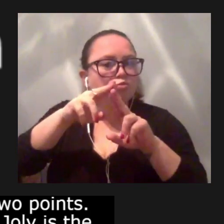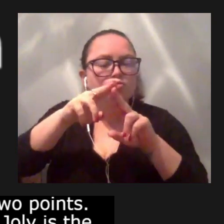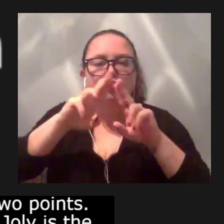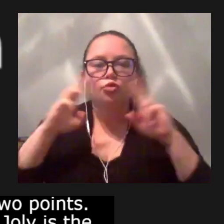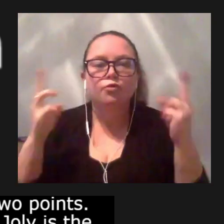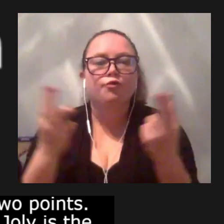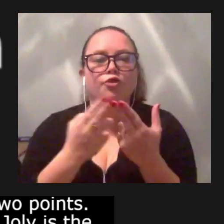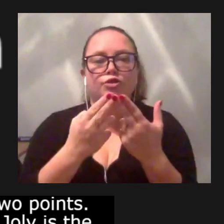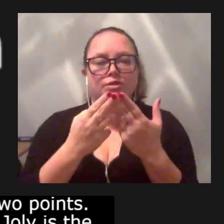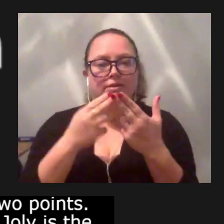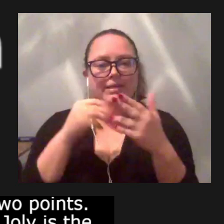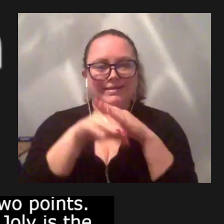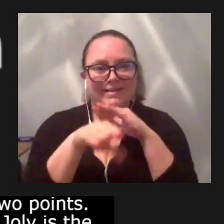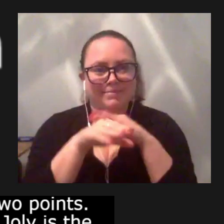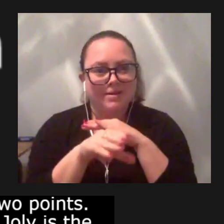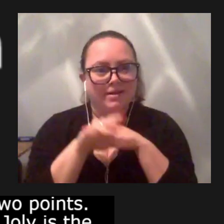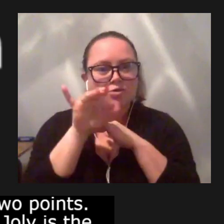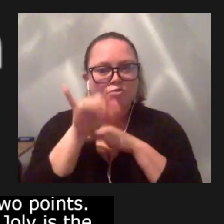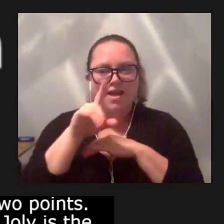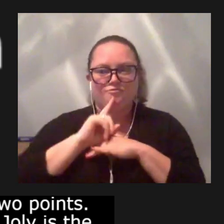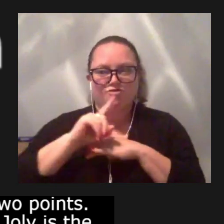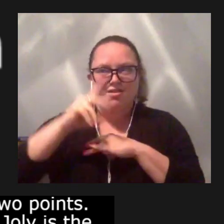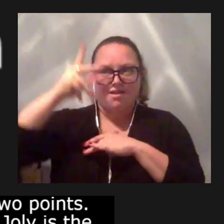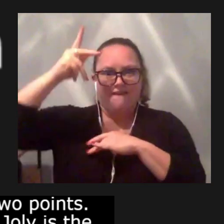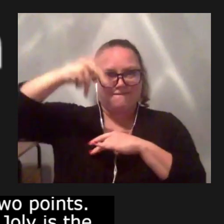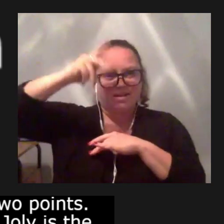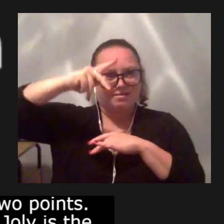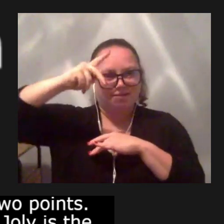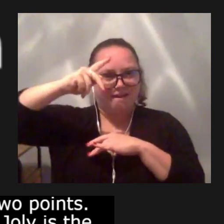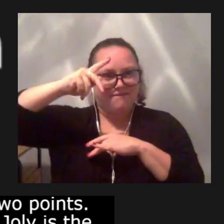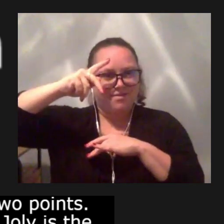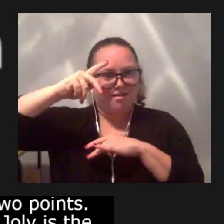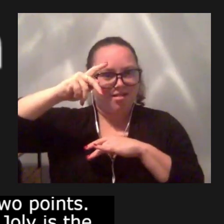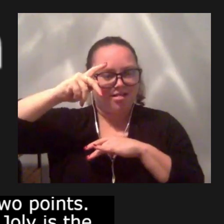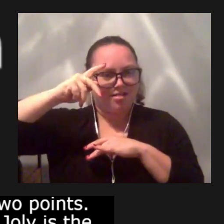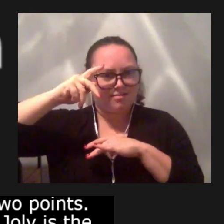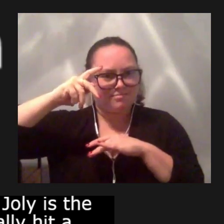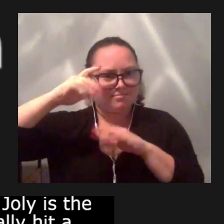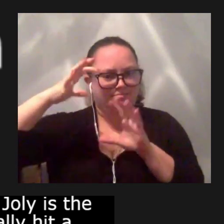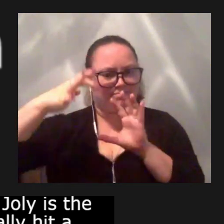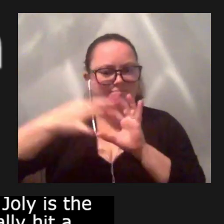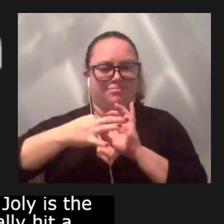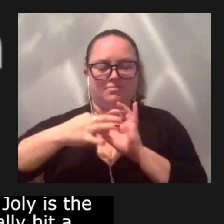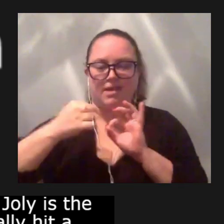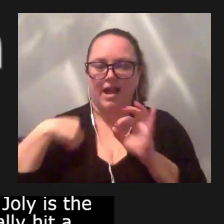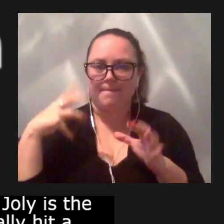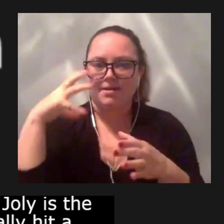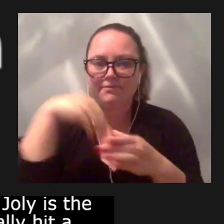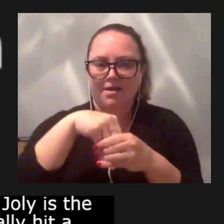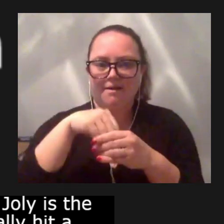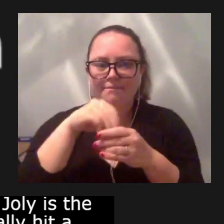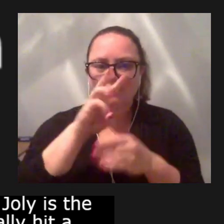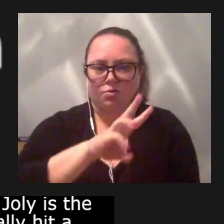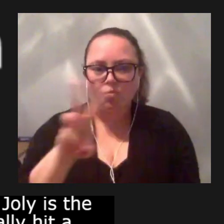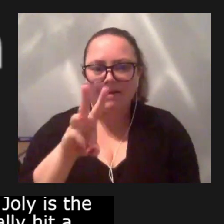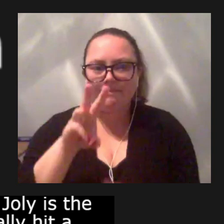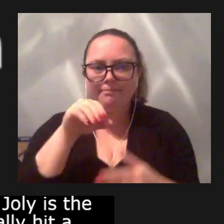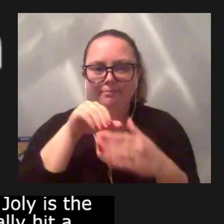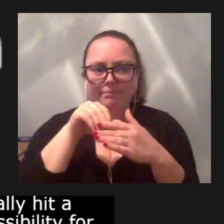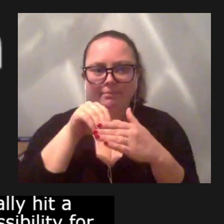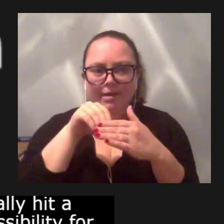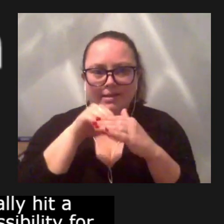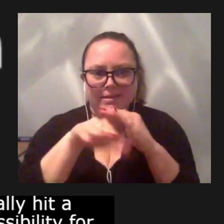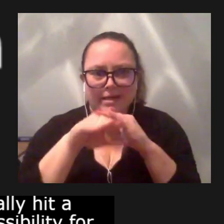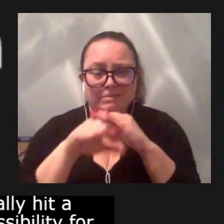nerve. I've been involved in web accessibility for probably 7 or 8 years, and there have